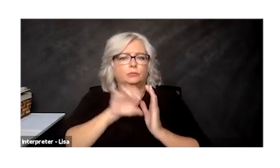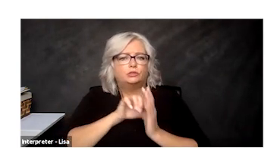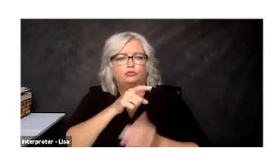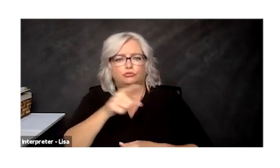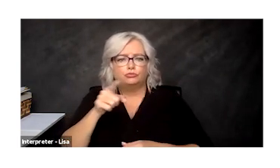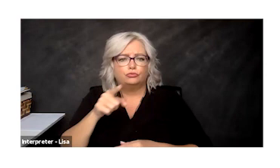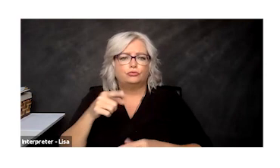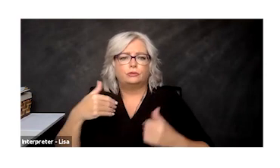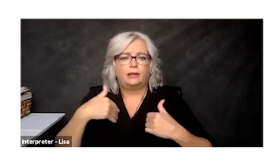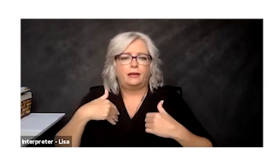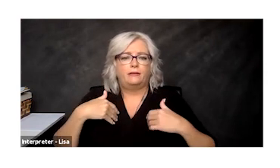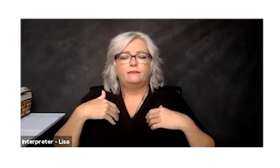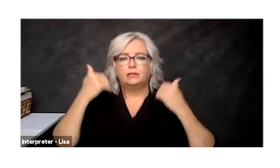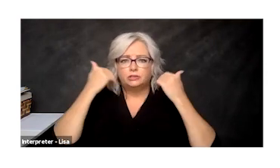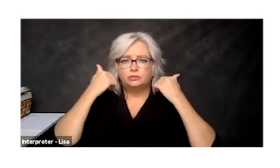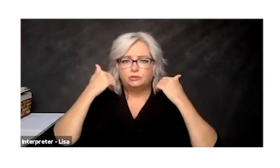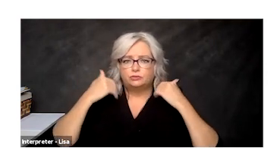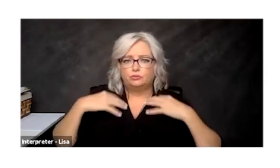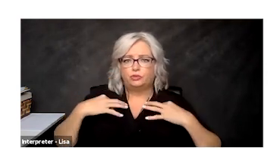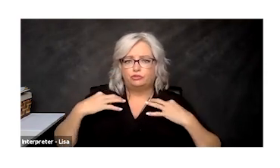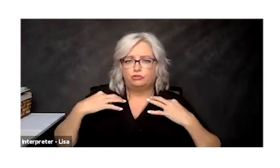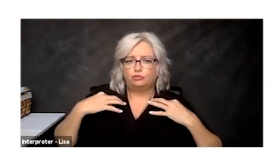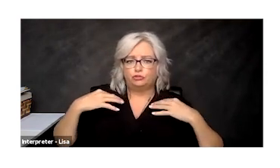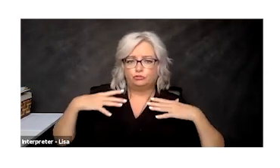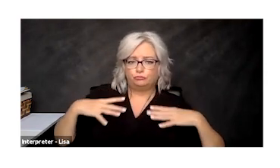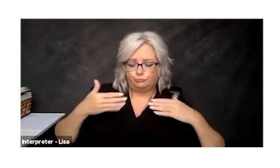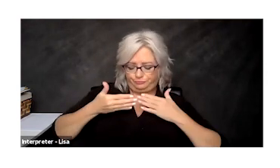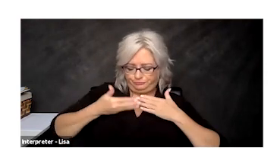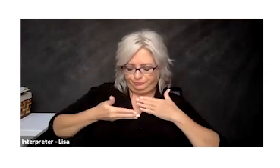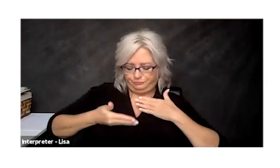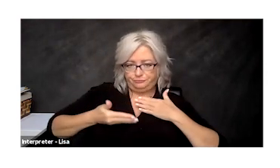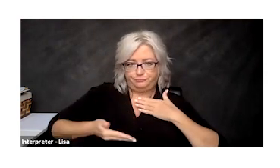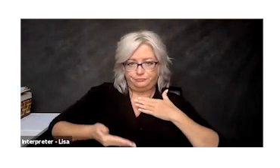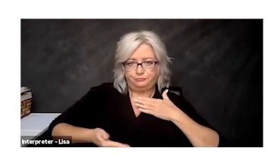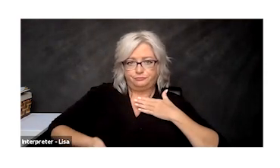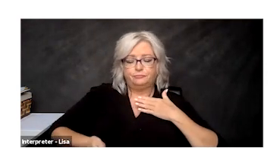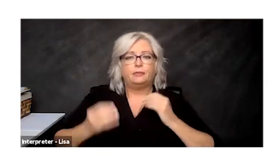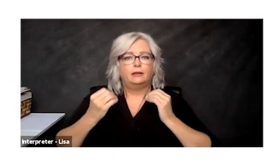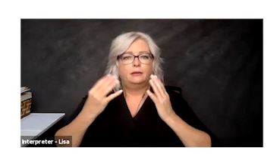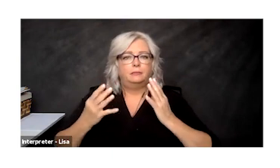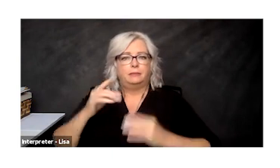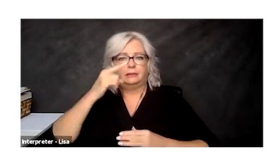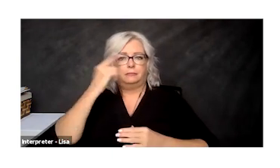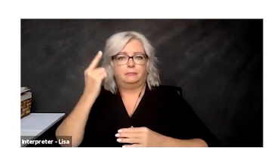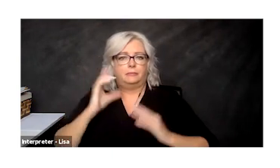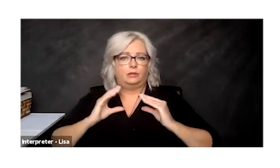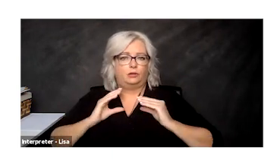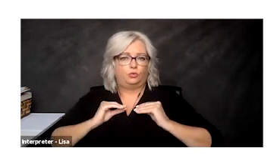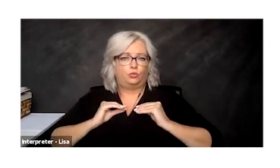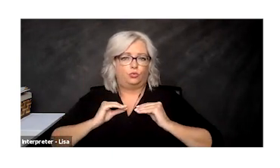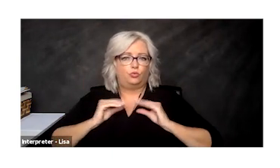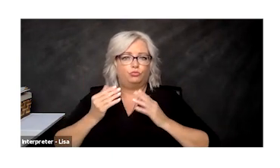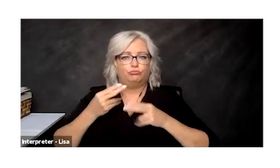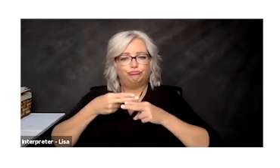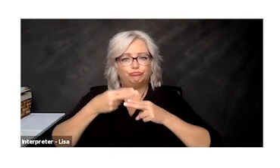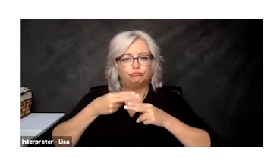he's wearing a sweatshirt that features, a number of Black-owned brands. Let's